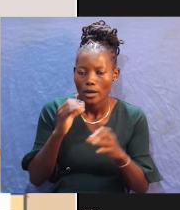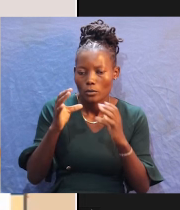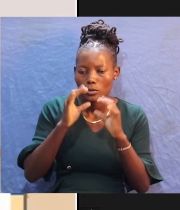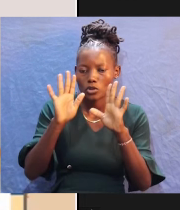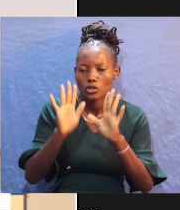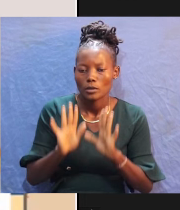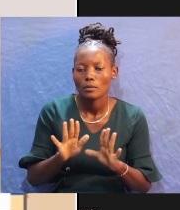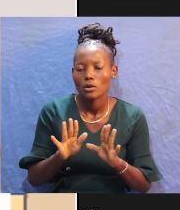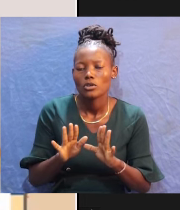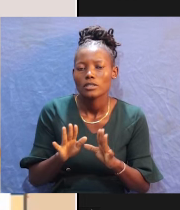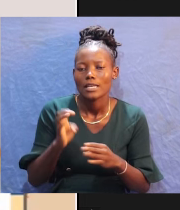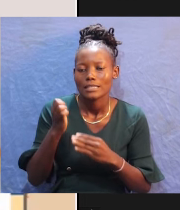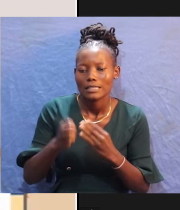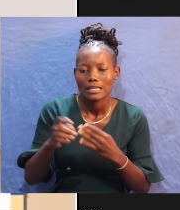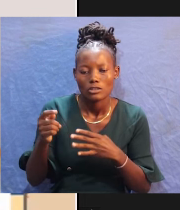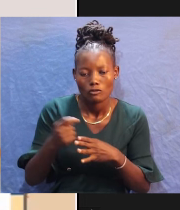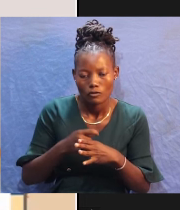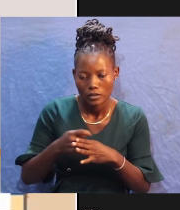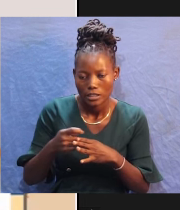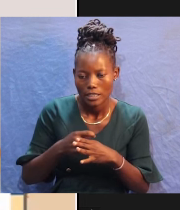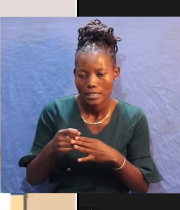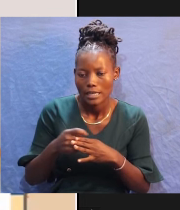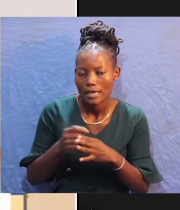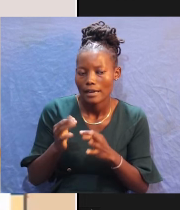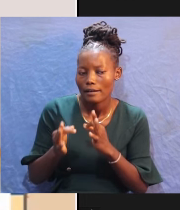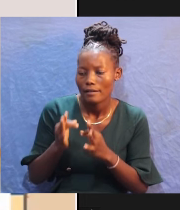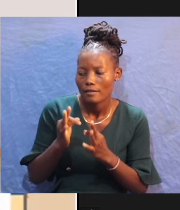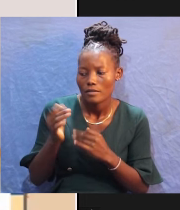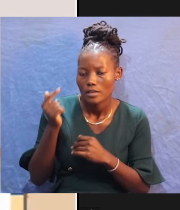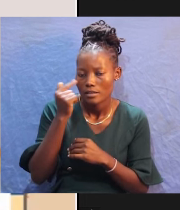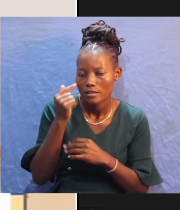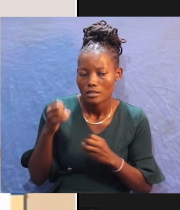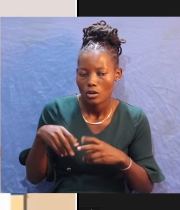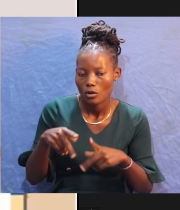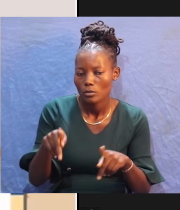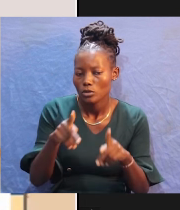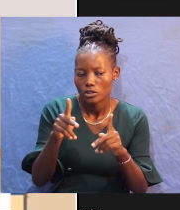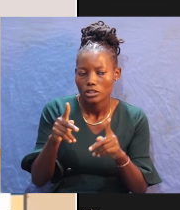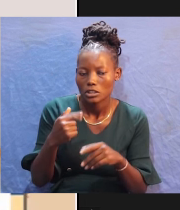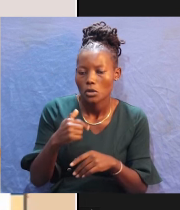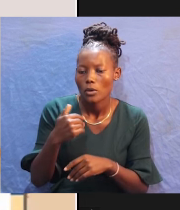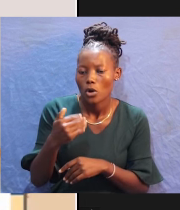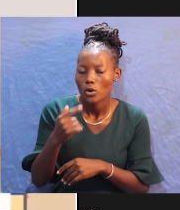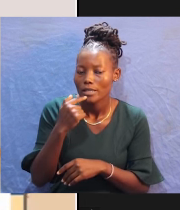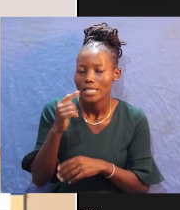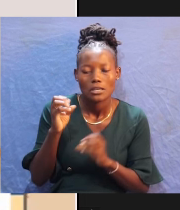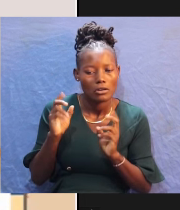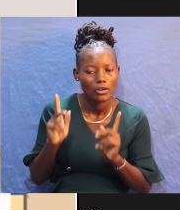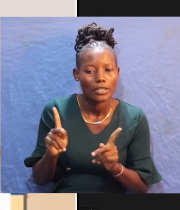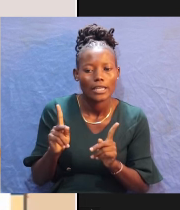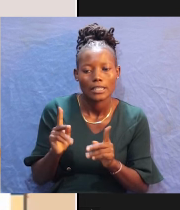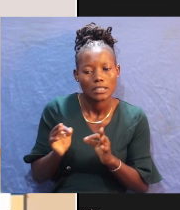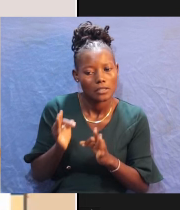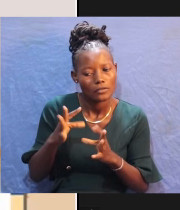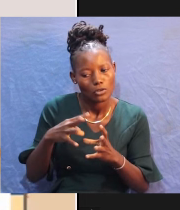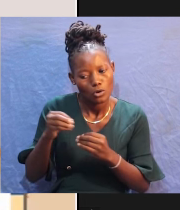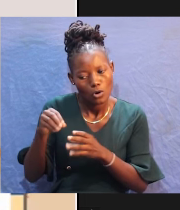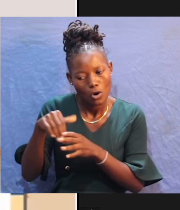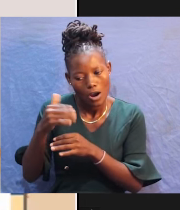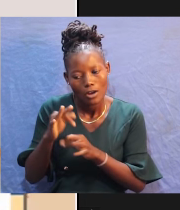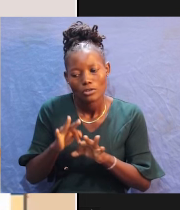this circle of reflection, we are not just talking about how was the training. We are not just talking about football. We are not just talking